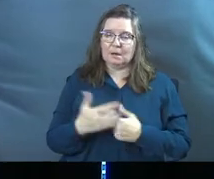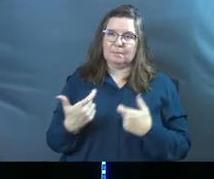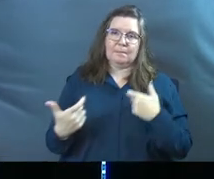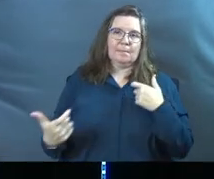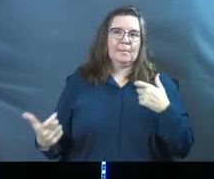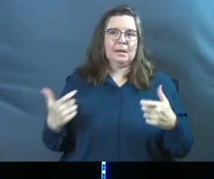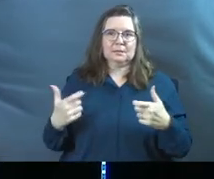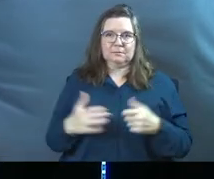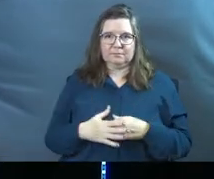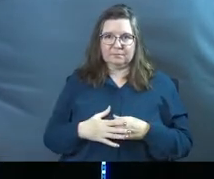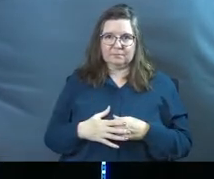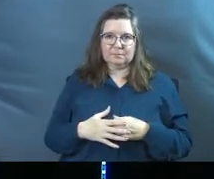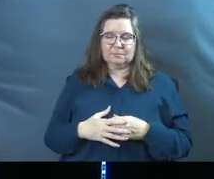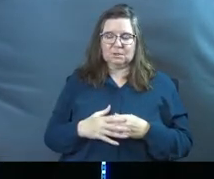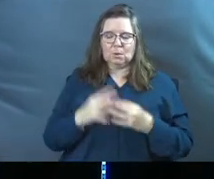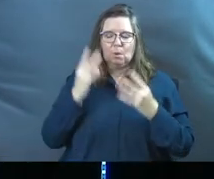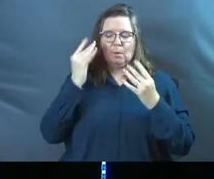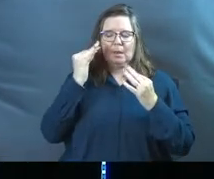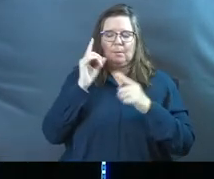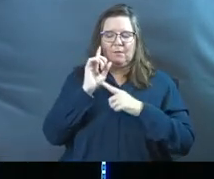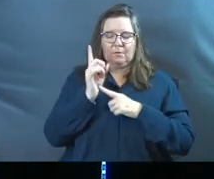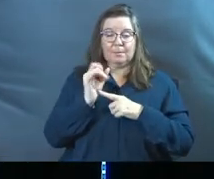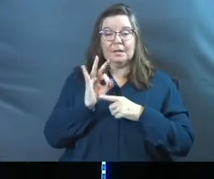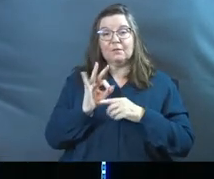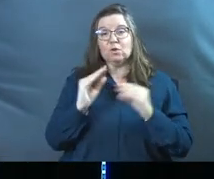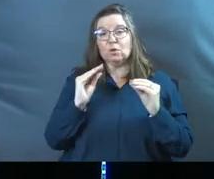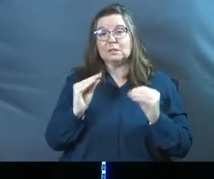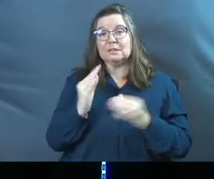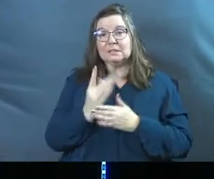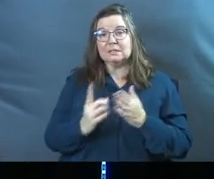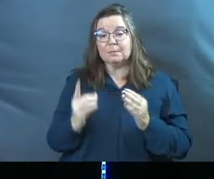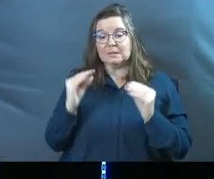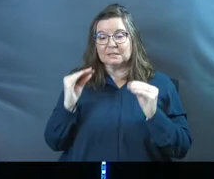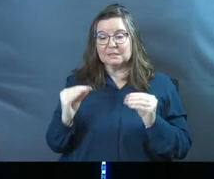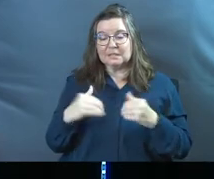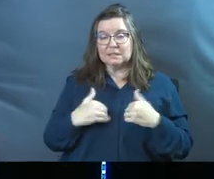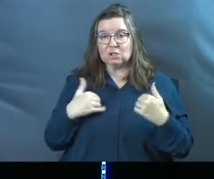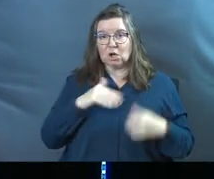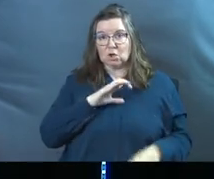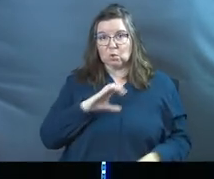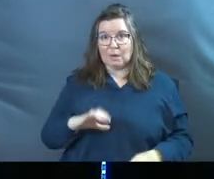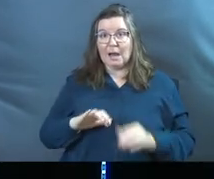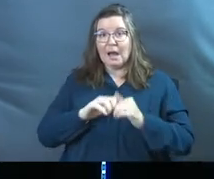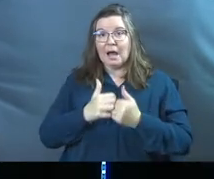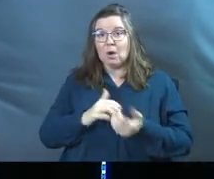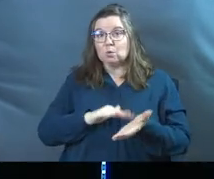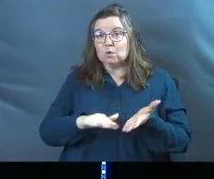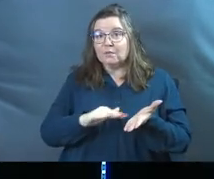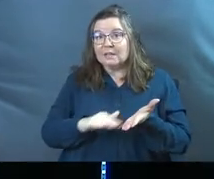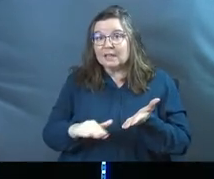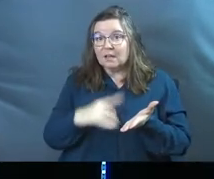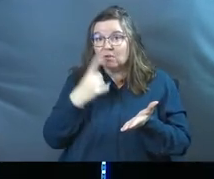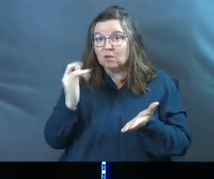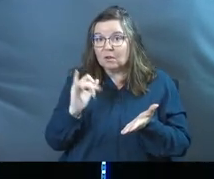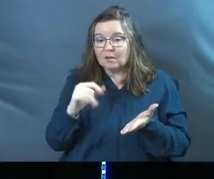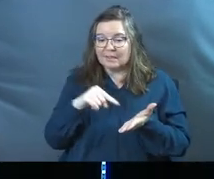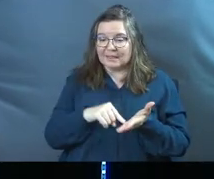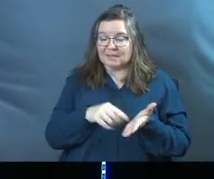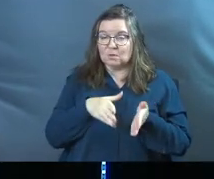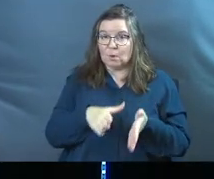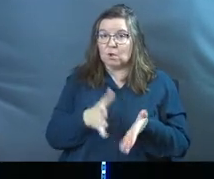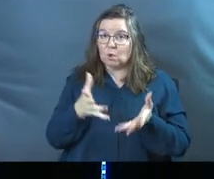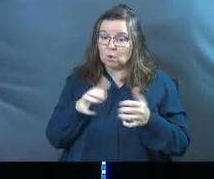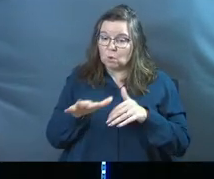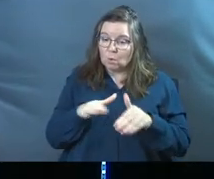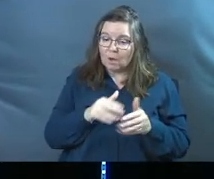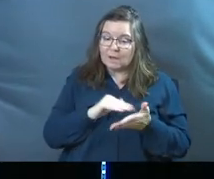massive. Take them in for a second. If you're going to teach somebody, if you're going to teach a young Christian how to forgive, here's the practical way that